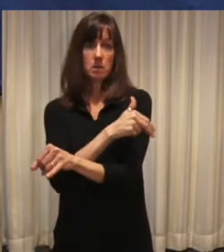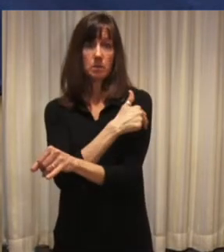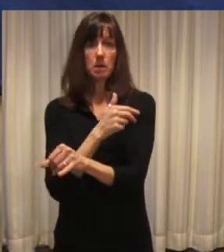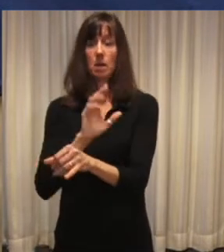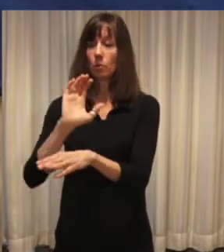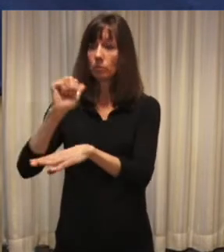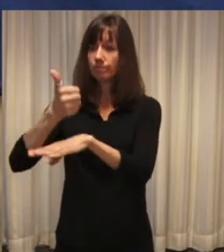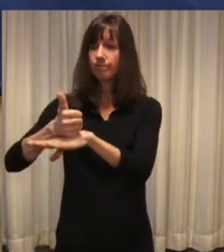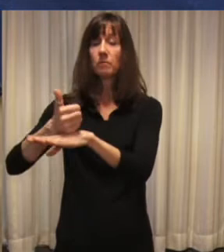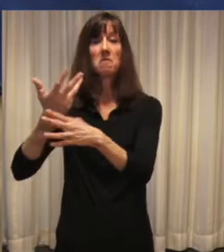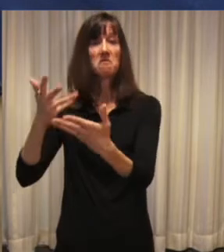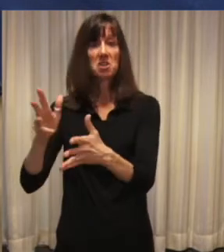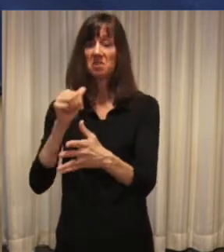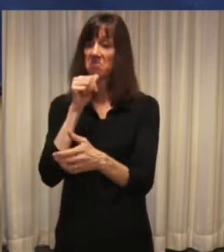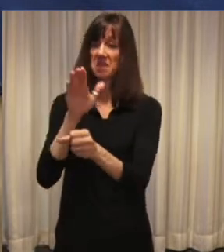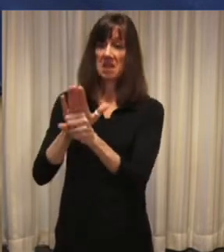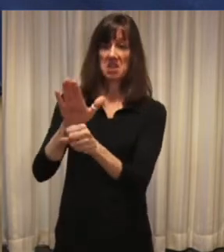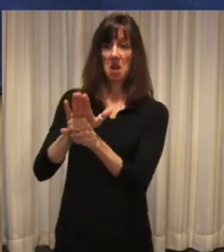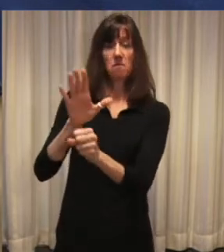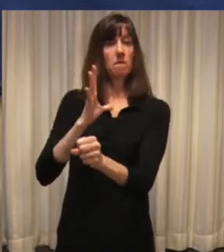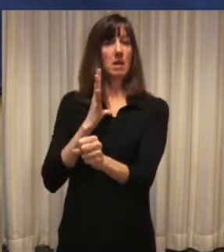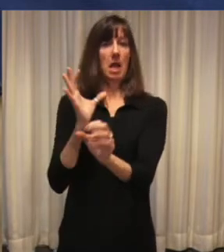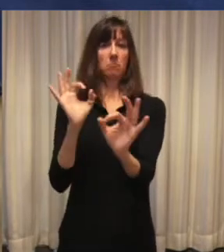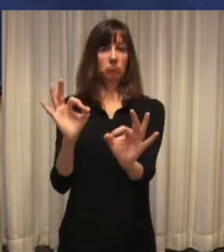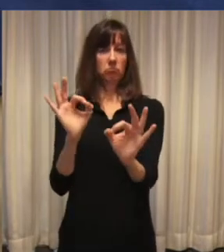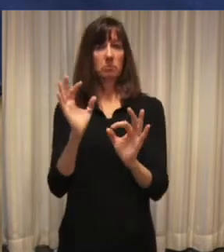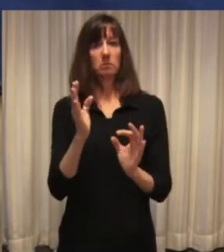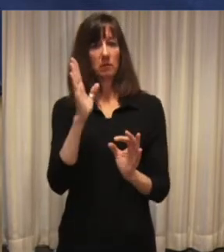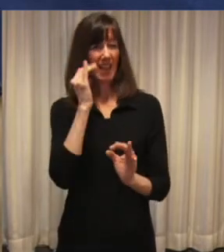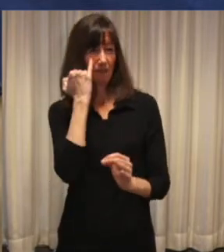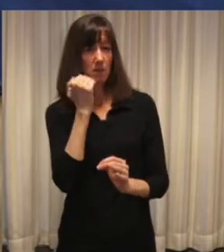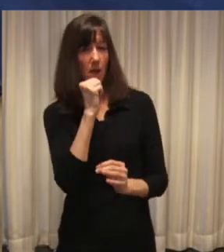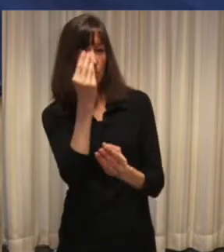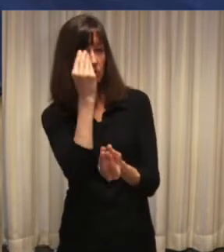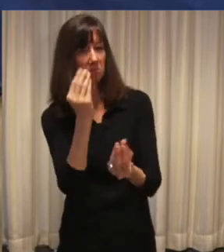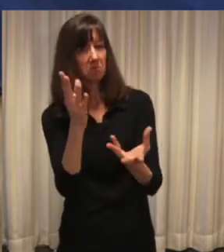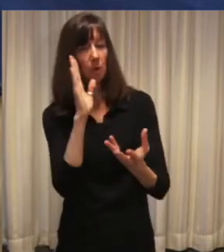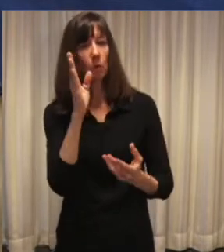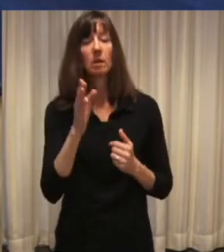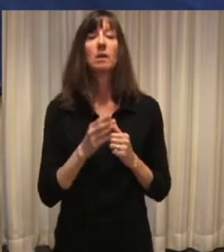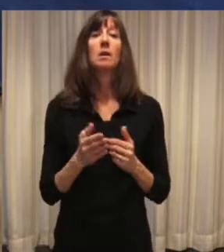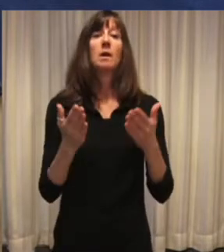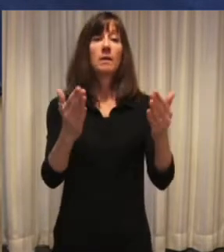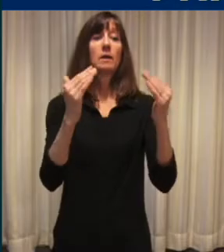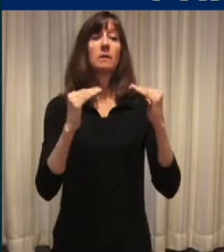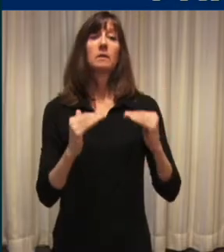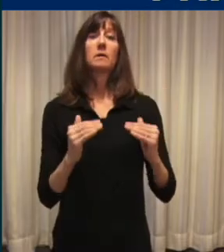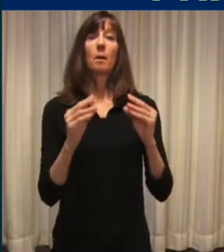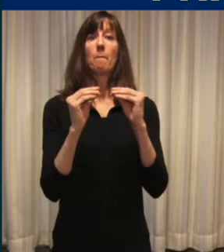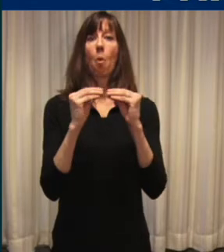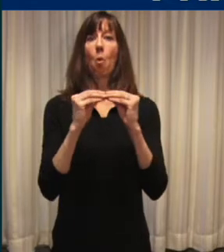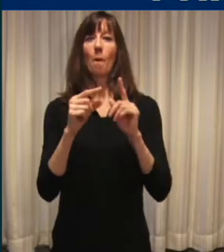Changing gears just a little bit, on an even more positive note, if you'll go to the next slide, please.